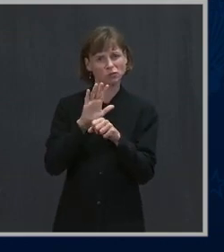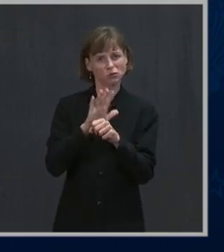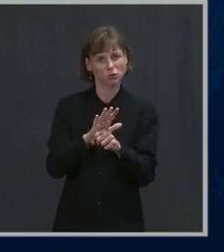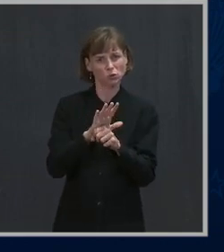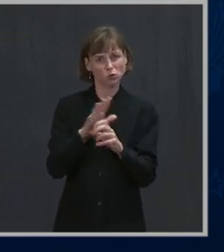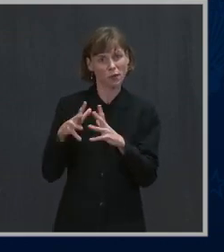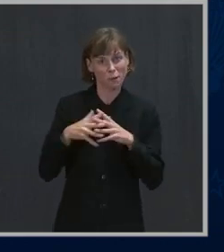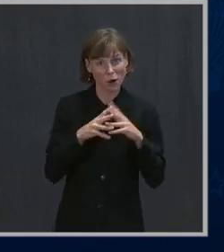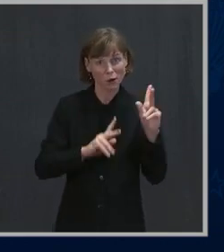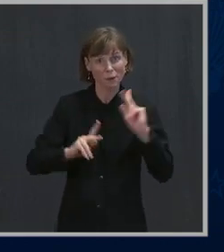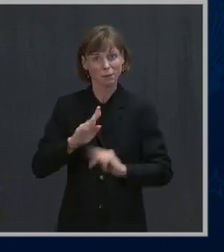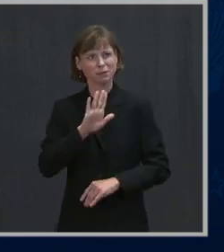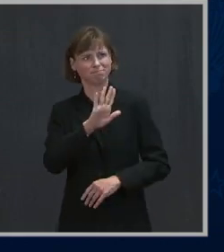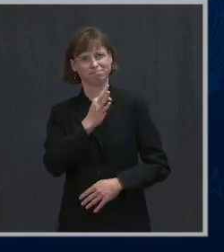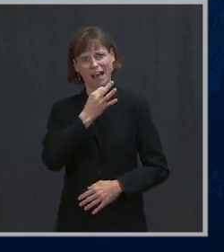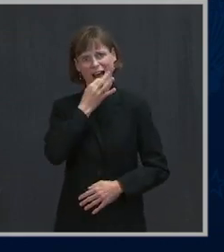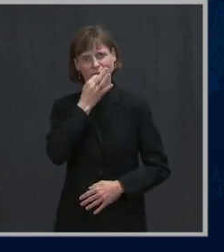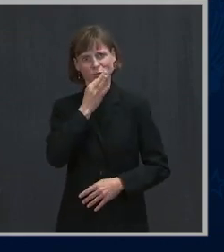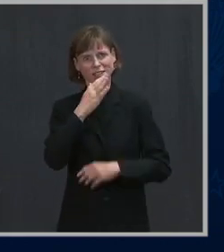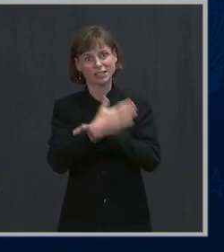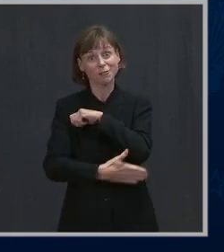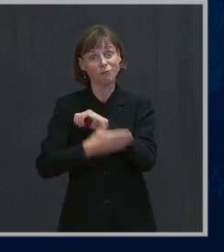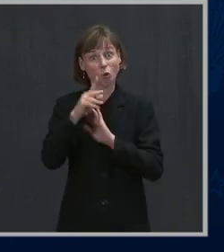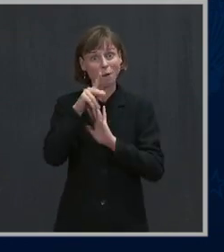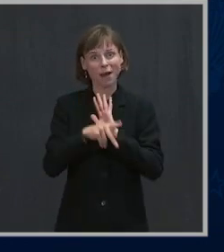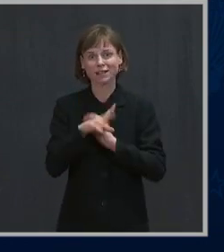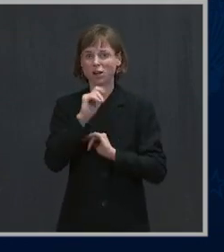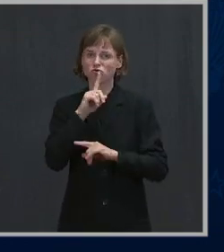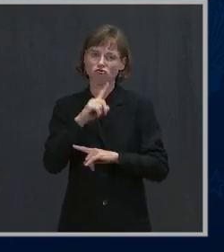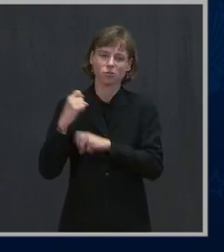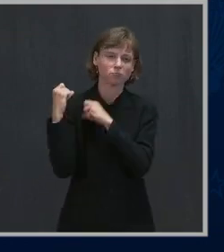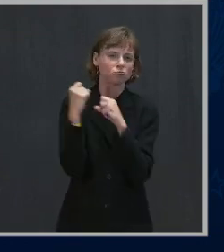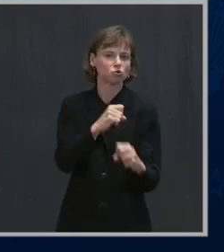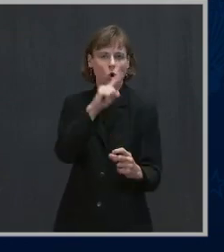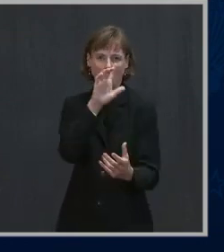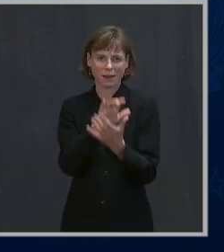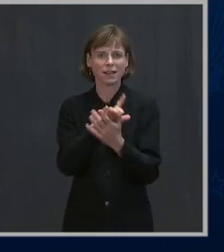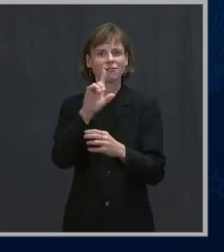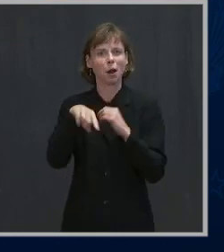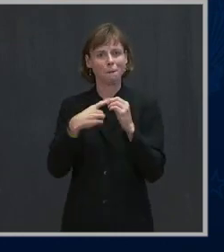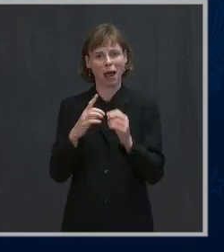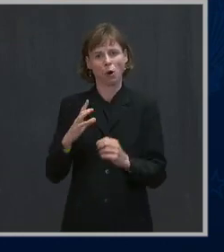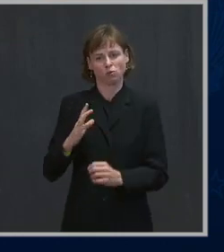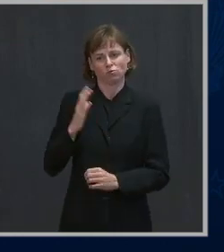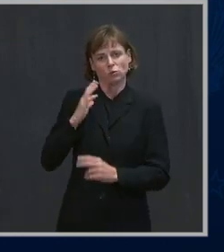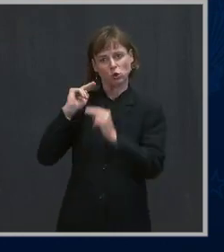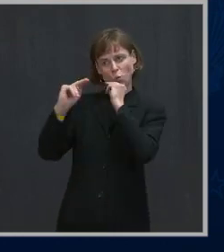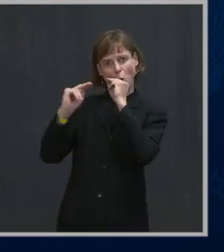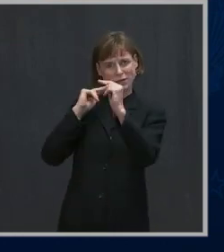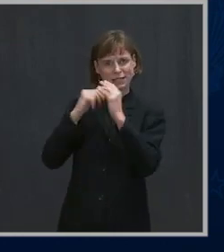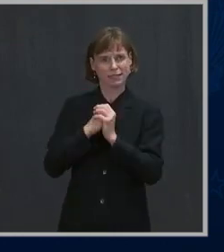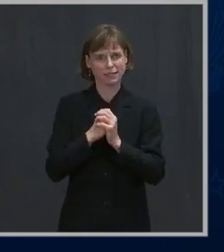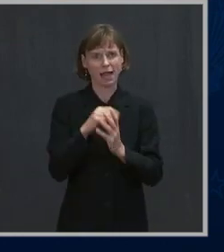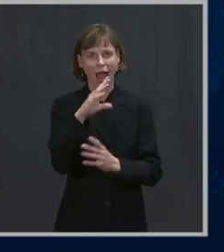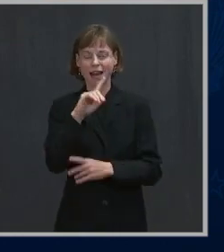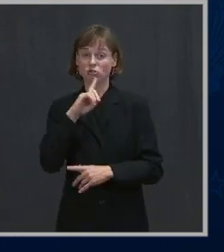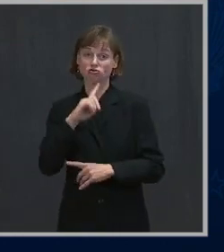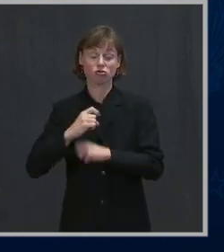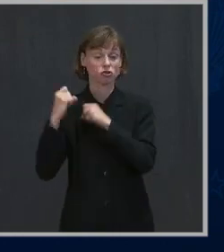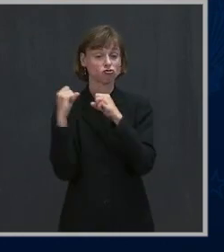policy his steadfast belief in diplomacy and his rock-solid support for our